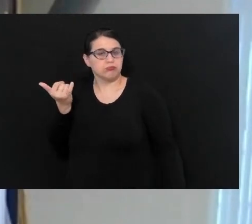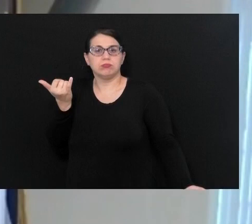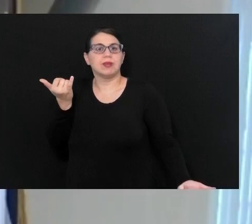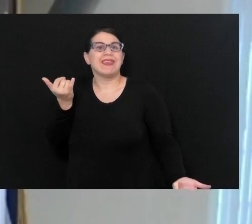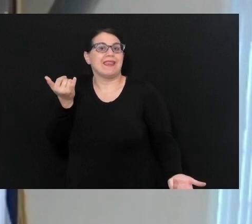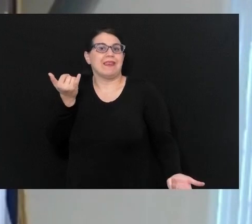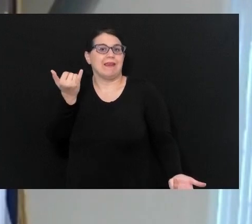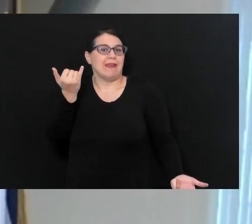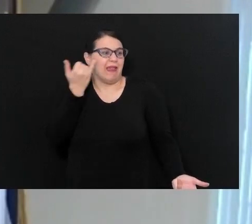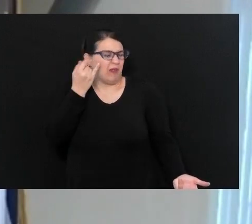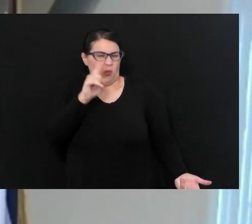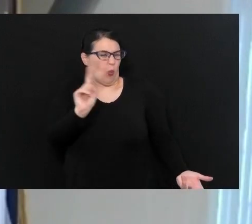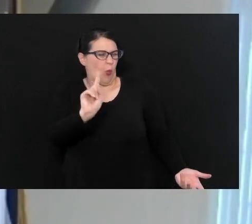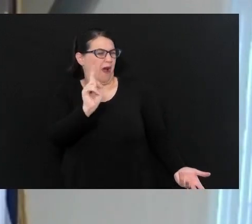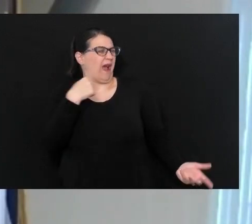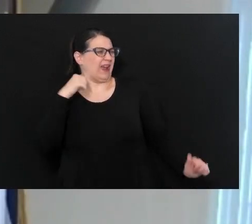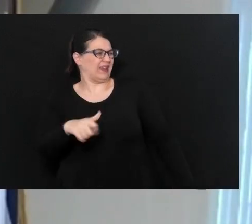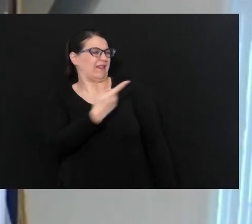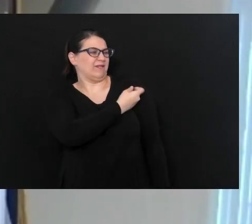our testing events.